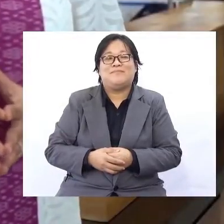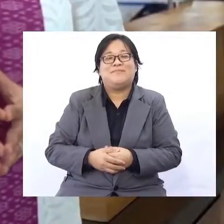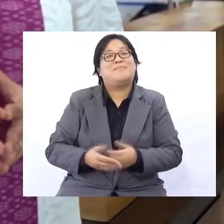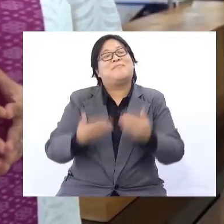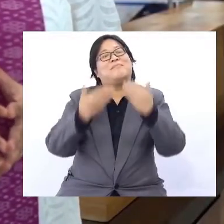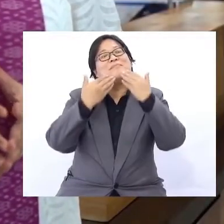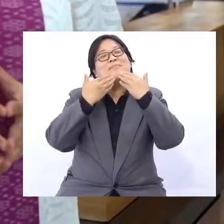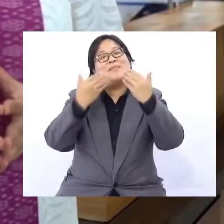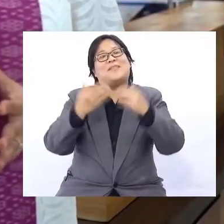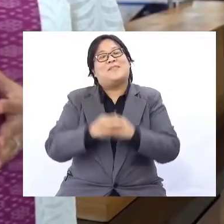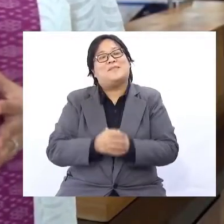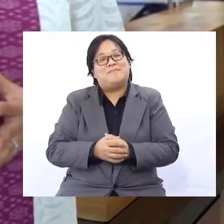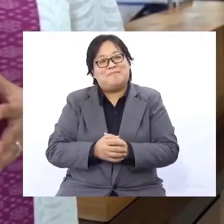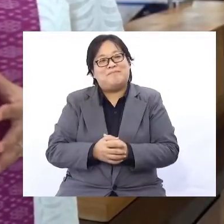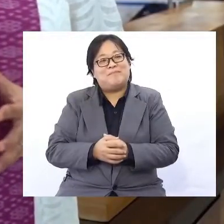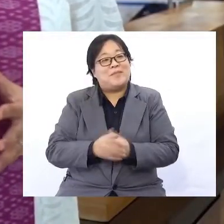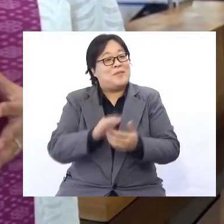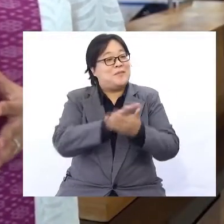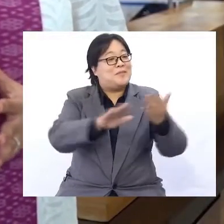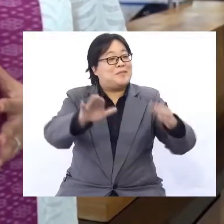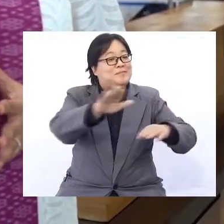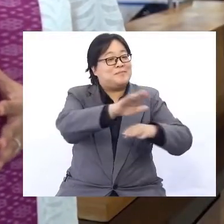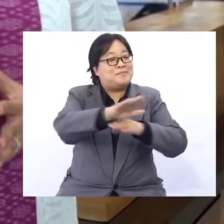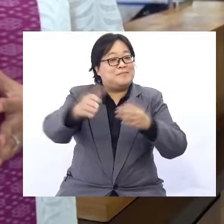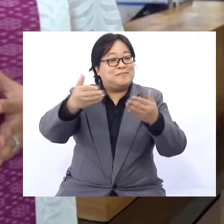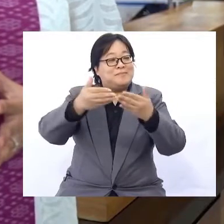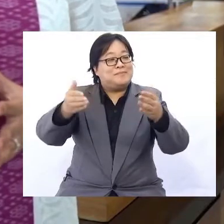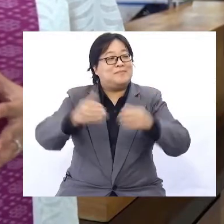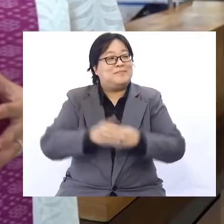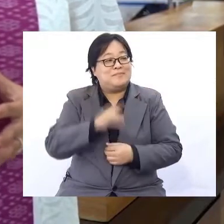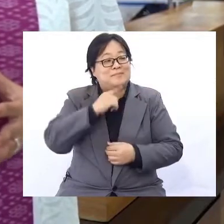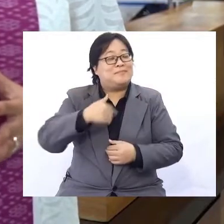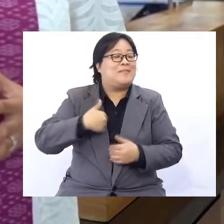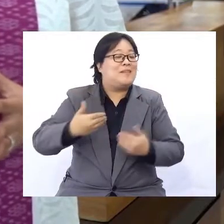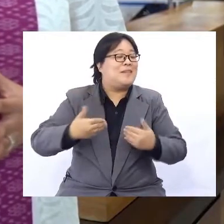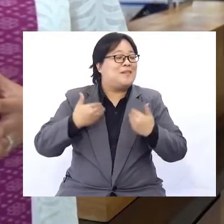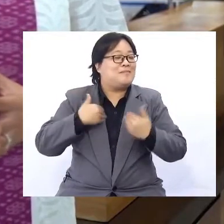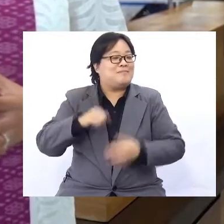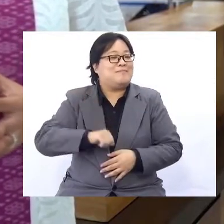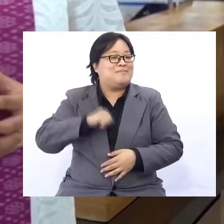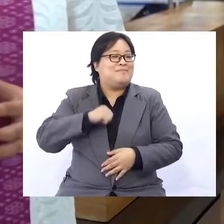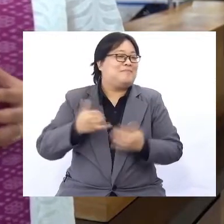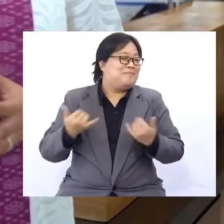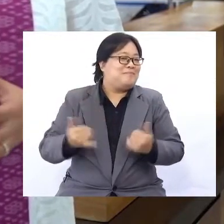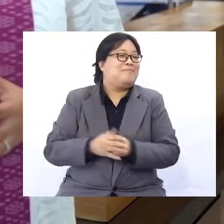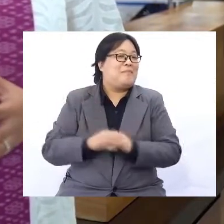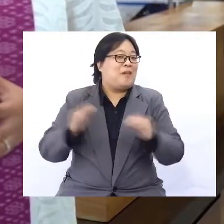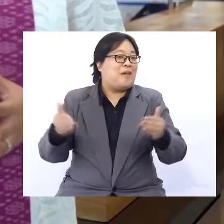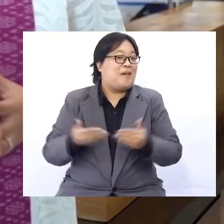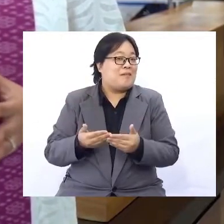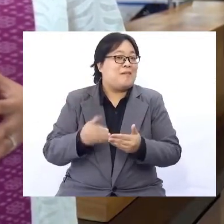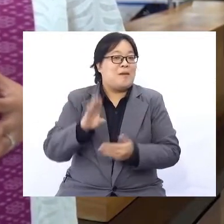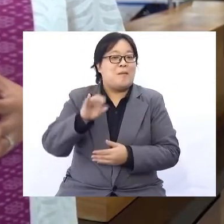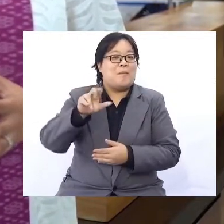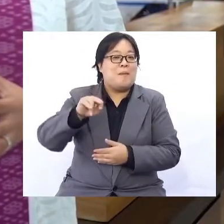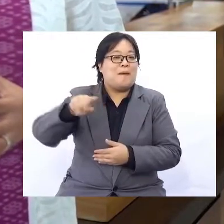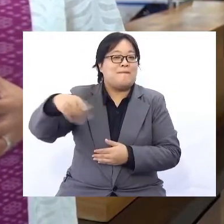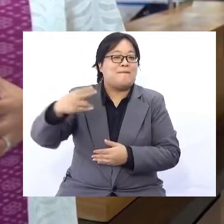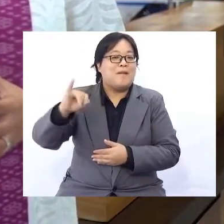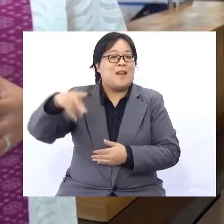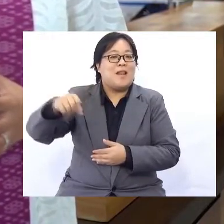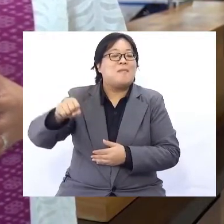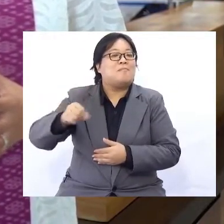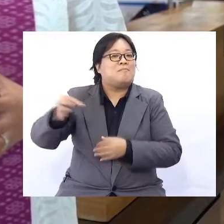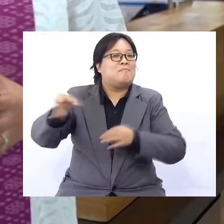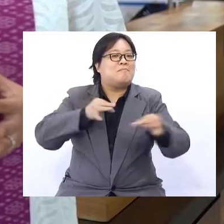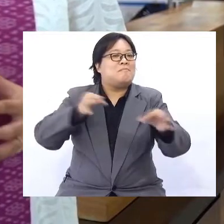Thank you, Anis. Good afternoon, everyone. It is my absolute honor today to introduce Ben Phillips to deliver his keynote